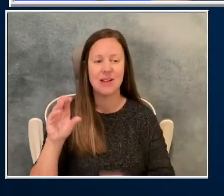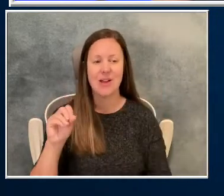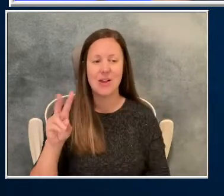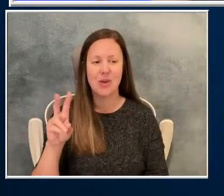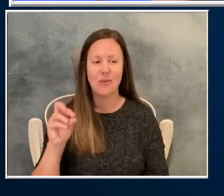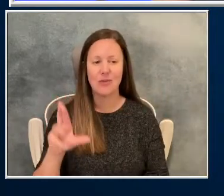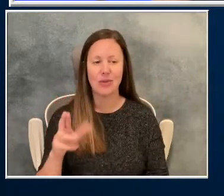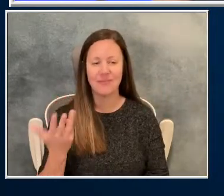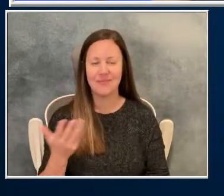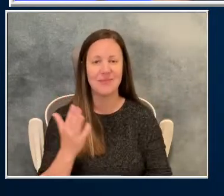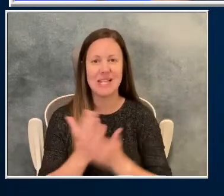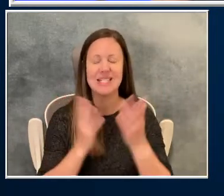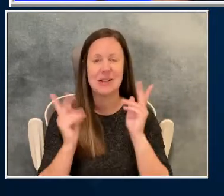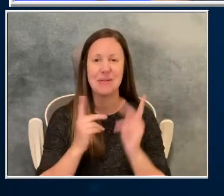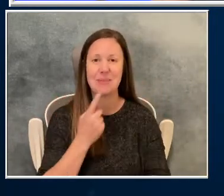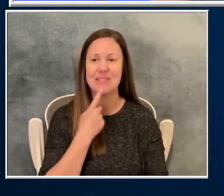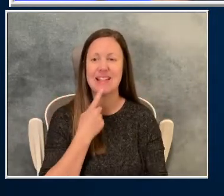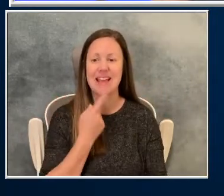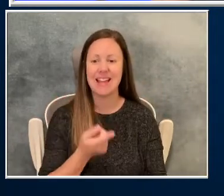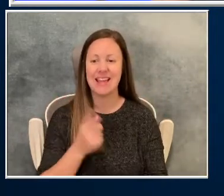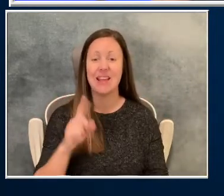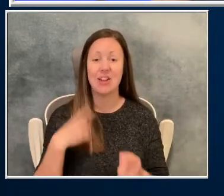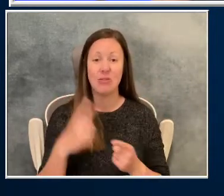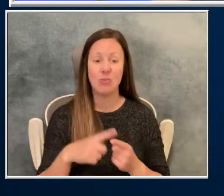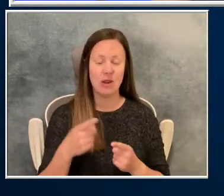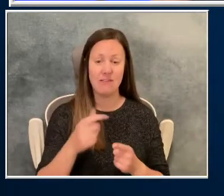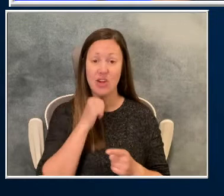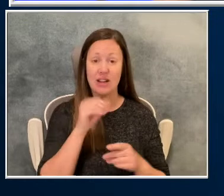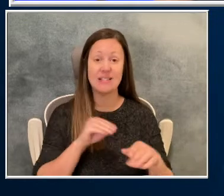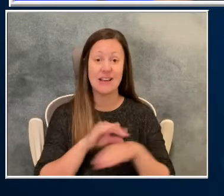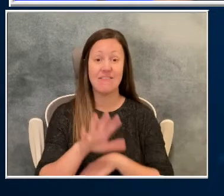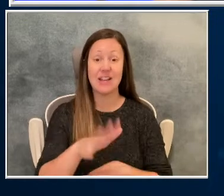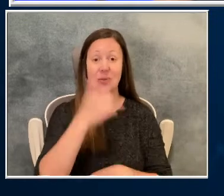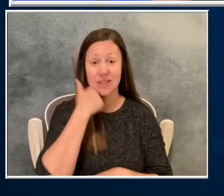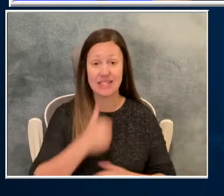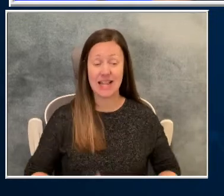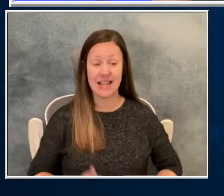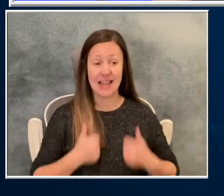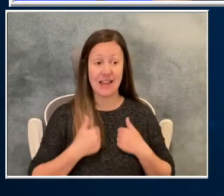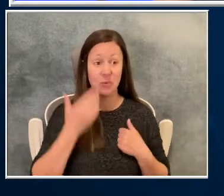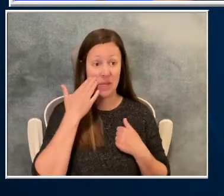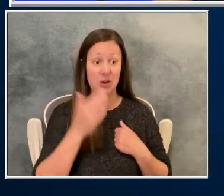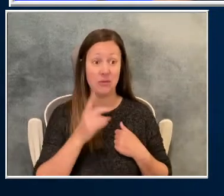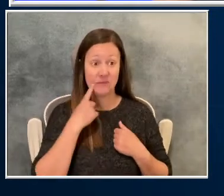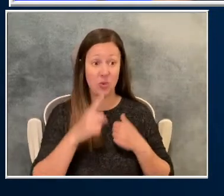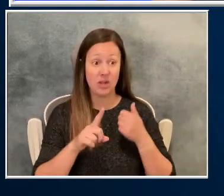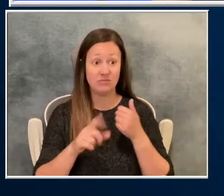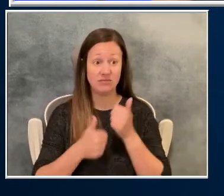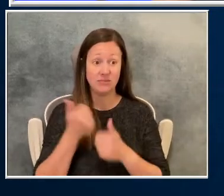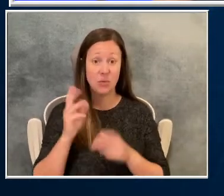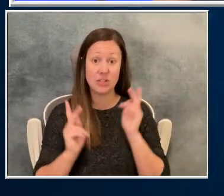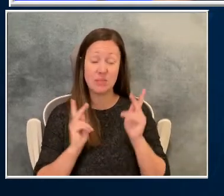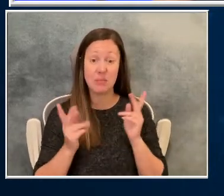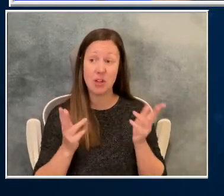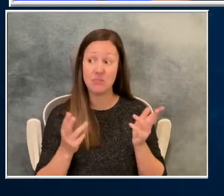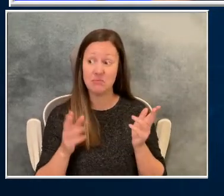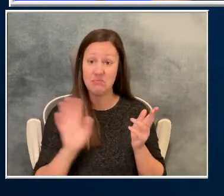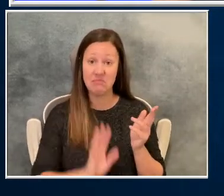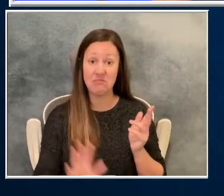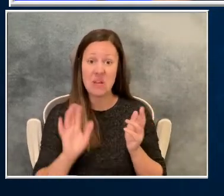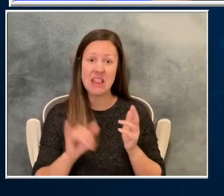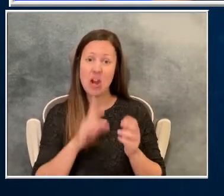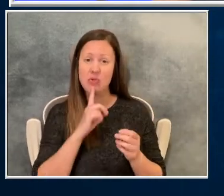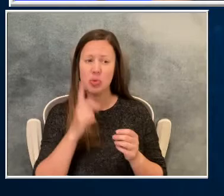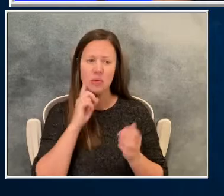people say that when it no longer affects your daily life. Certainly we know for a vast majority of the population of the United States, that has been true for some time. But we